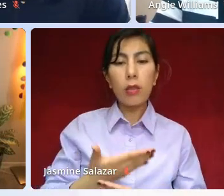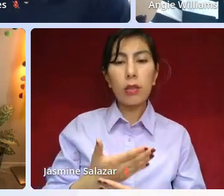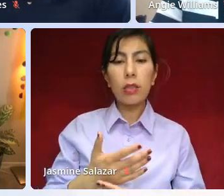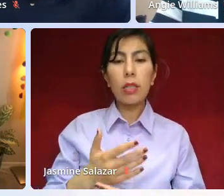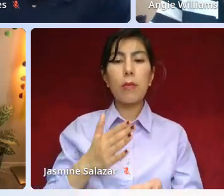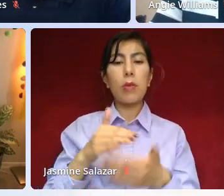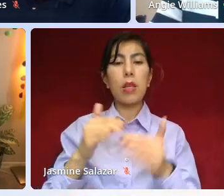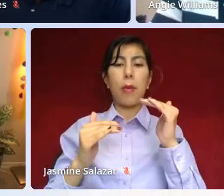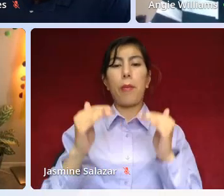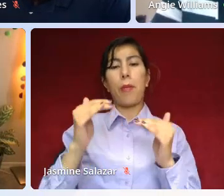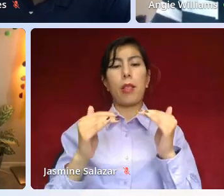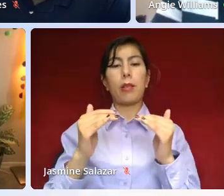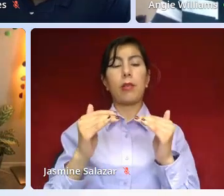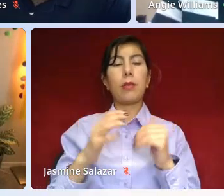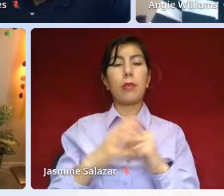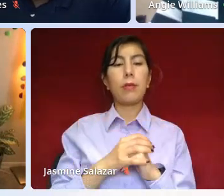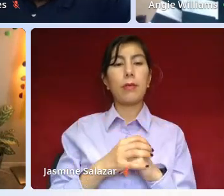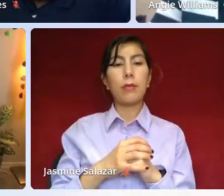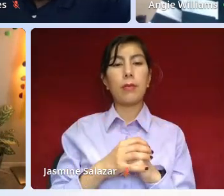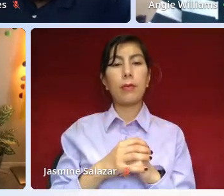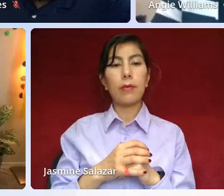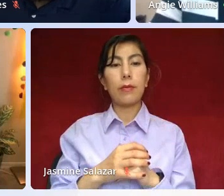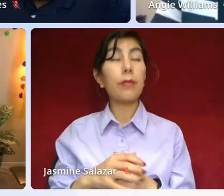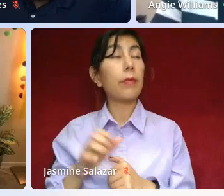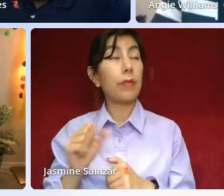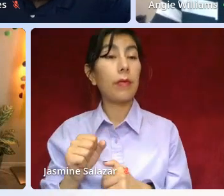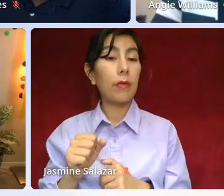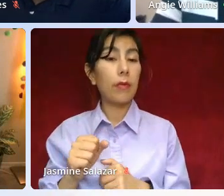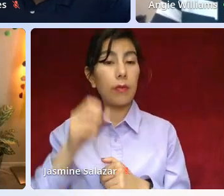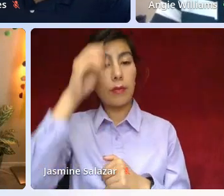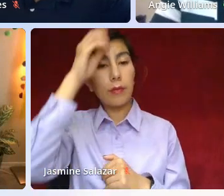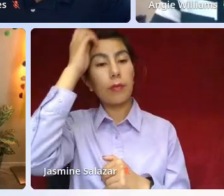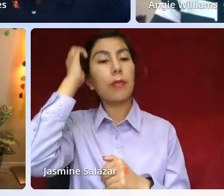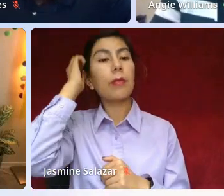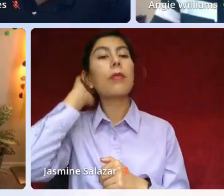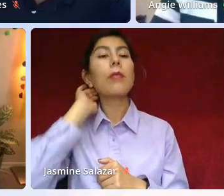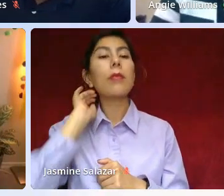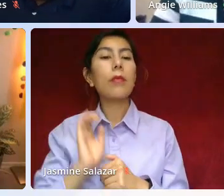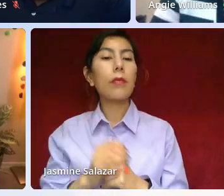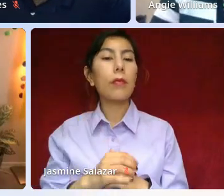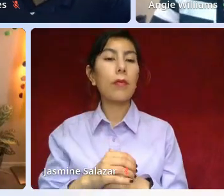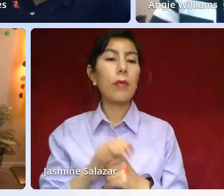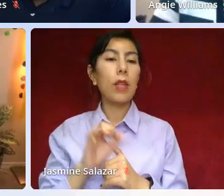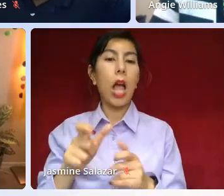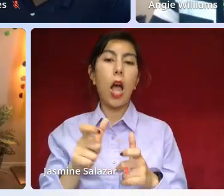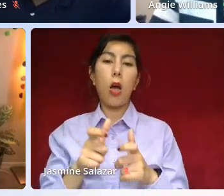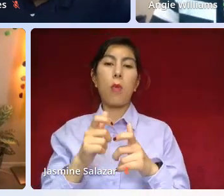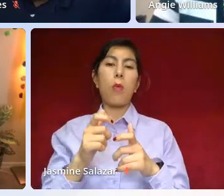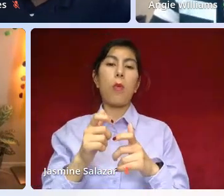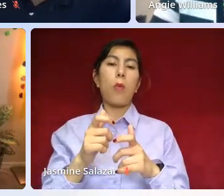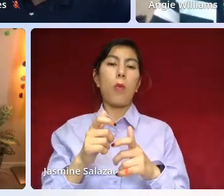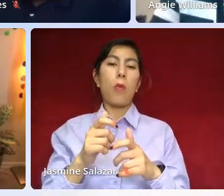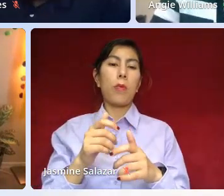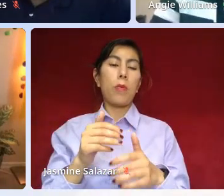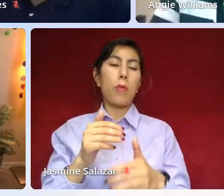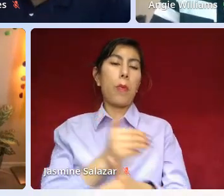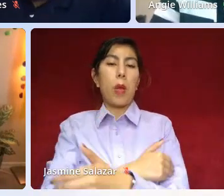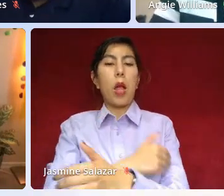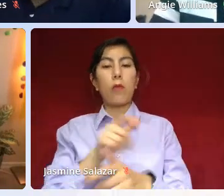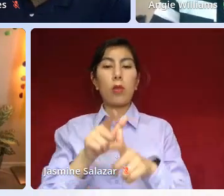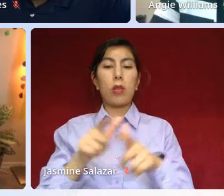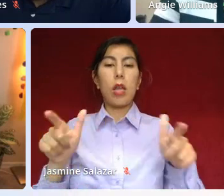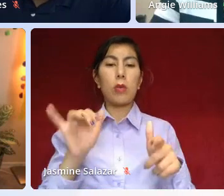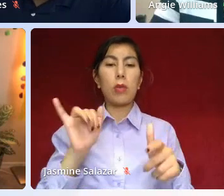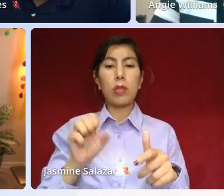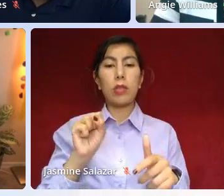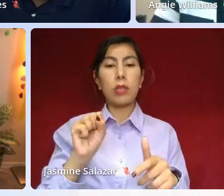balanced. Yeah. Noelle talking in the chat about how powerful language is, and just a simple, I